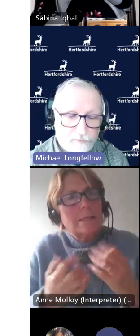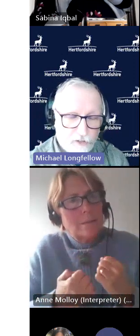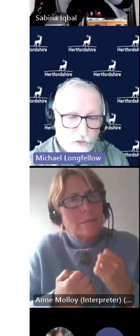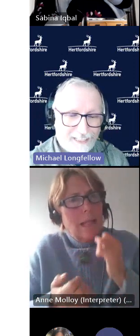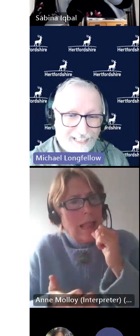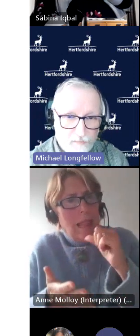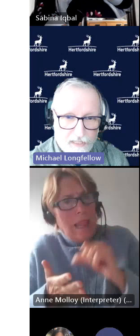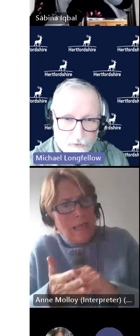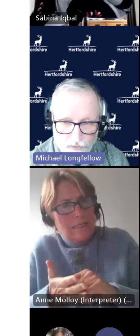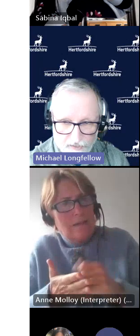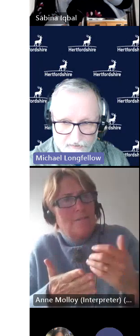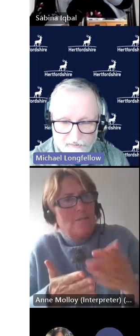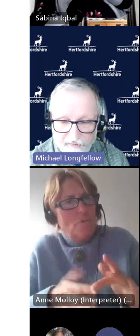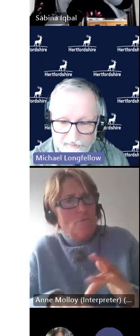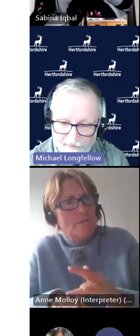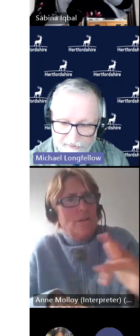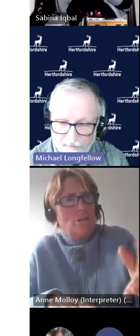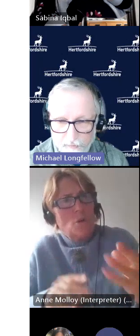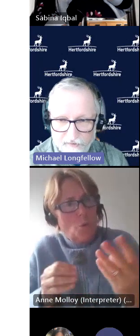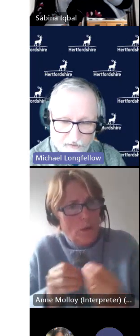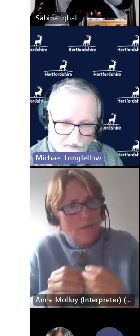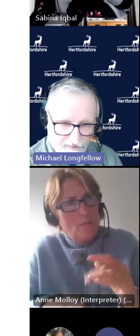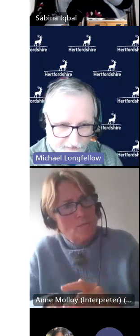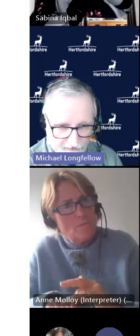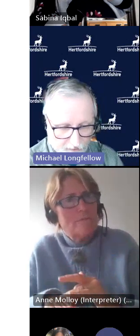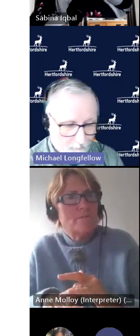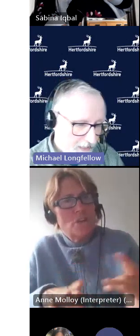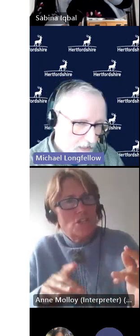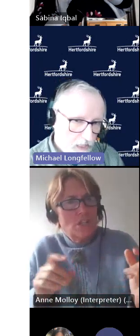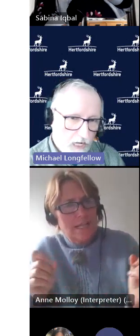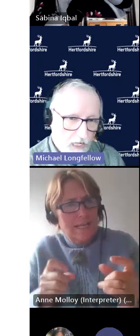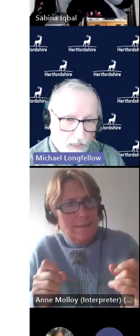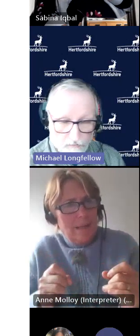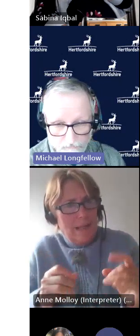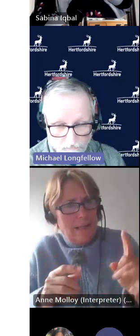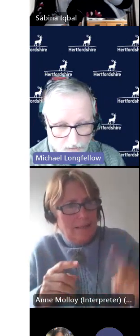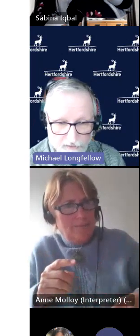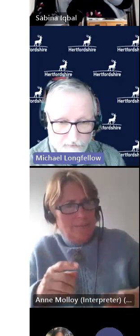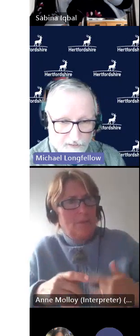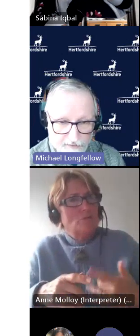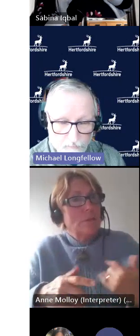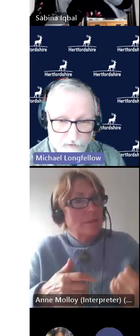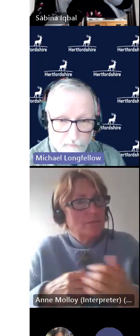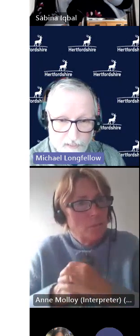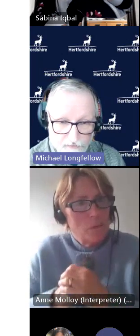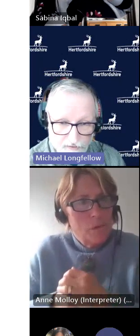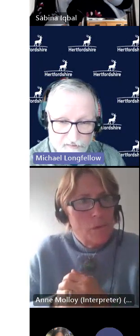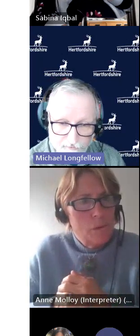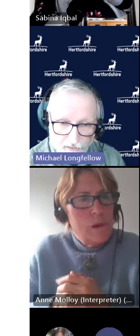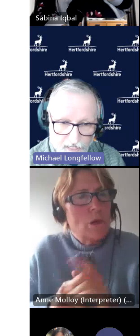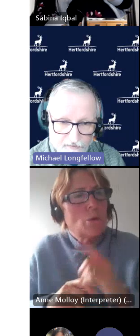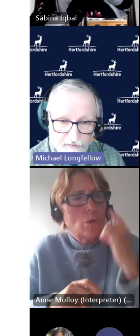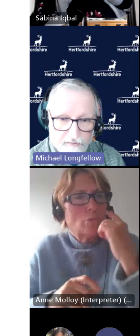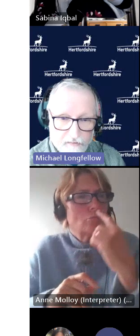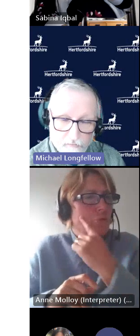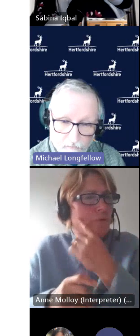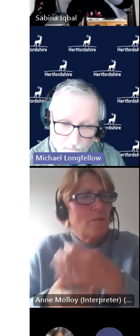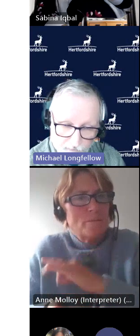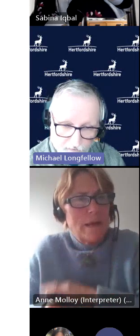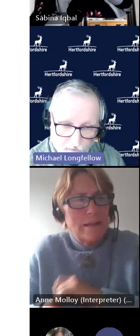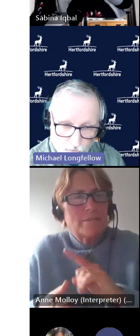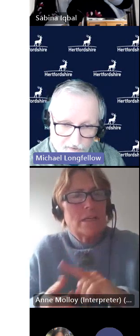with a professional email address that says that this is the person that they state they are. Then we ask for things like proof of benefits,